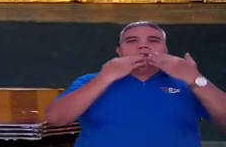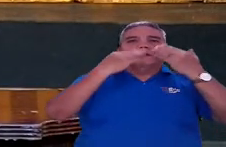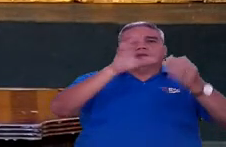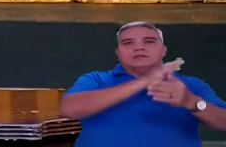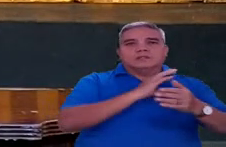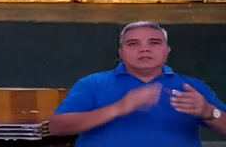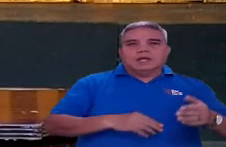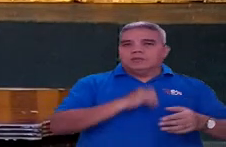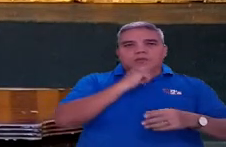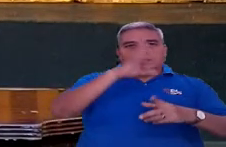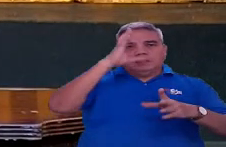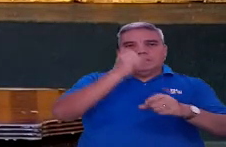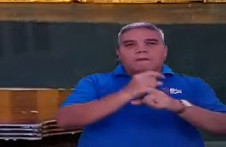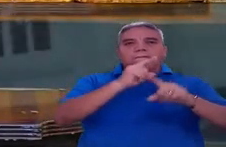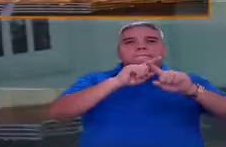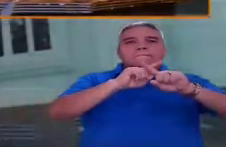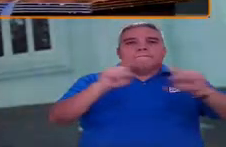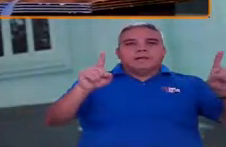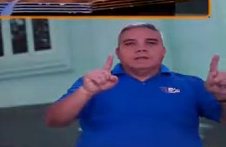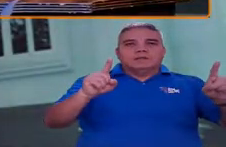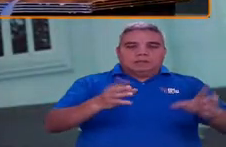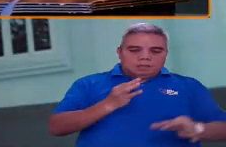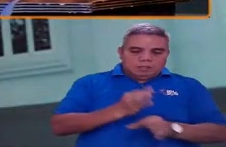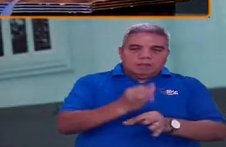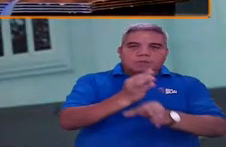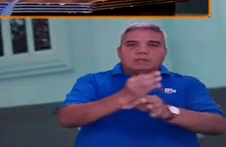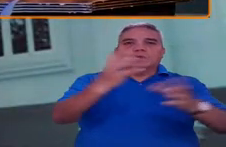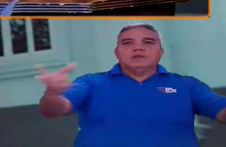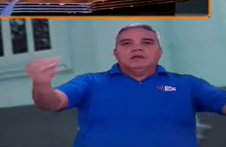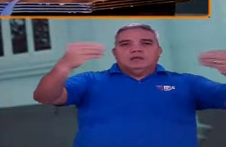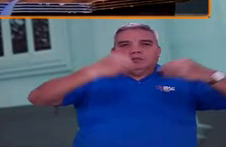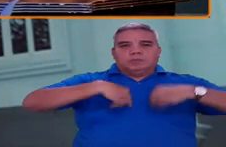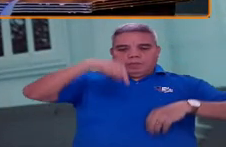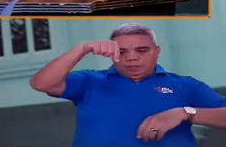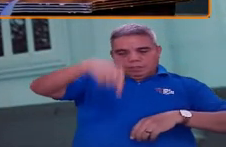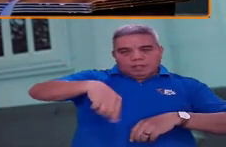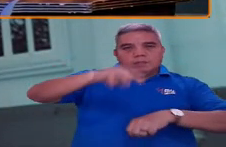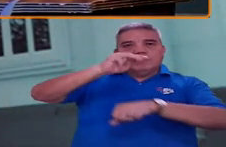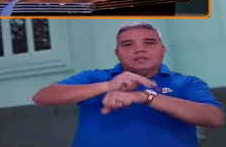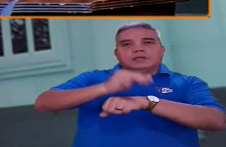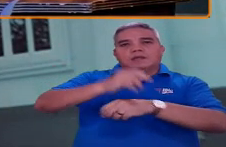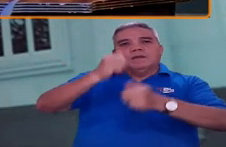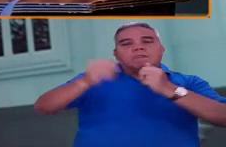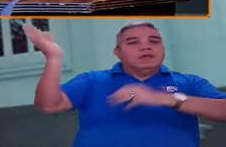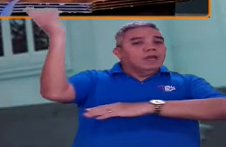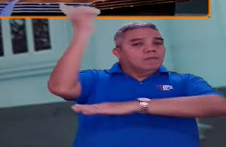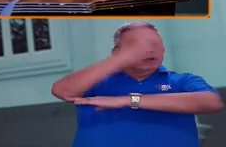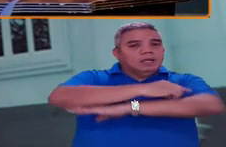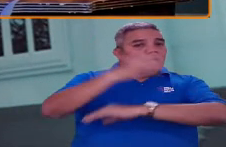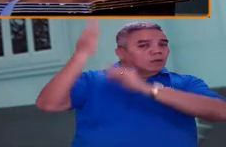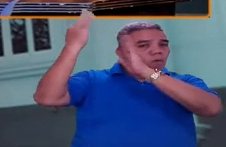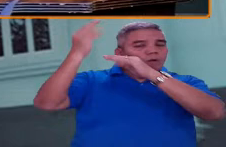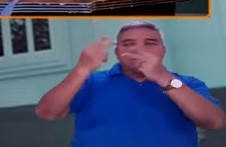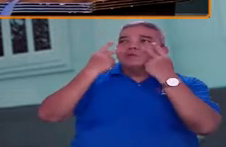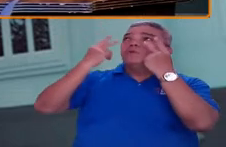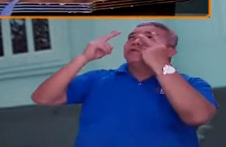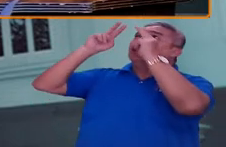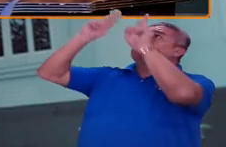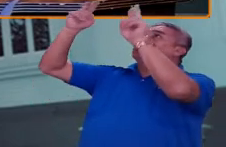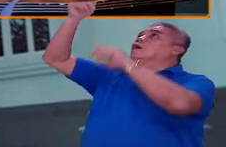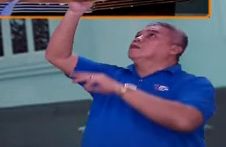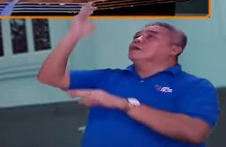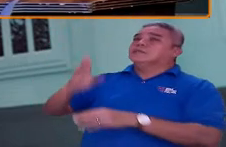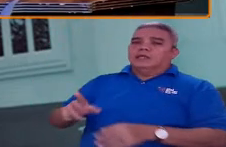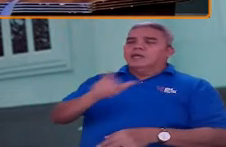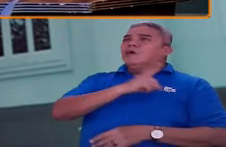do not deserve this, but you counted me faithful, putting me into this ministry. Every day I hope that you have to look up to God and